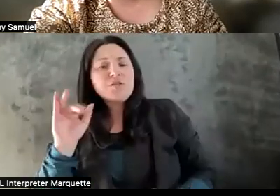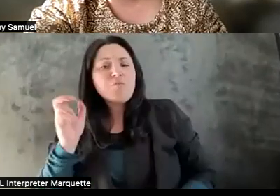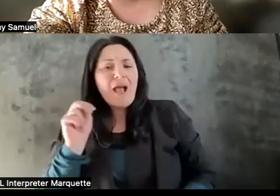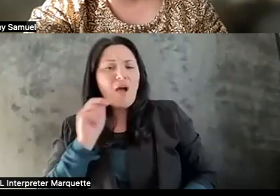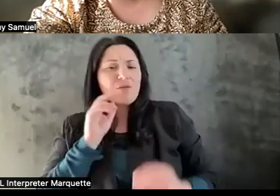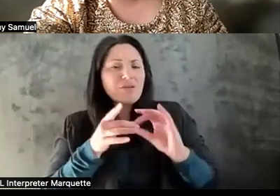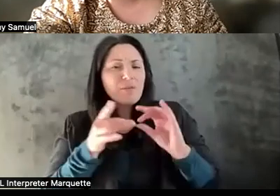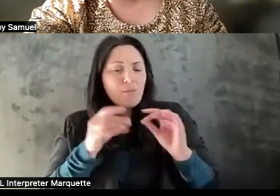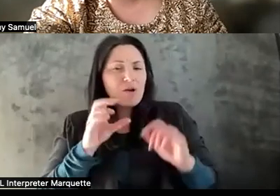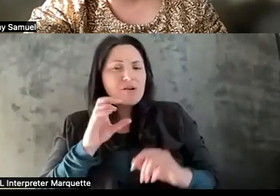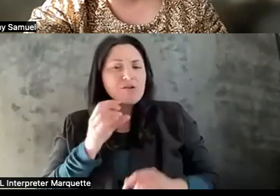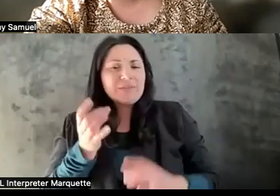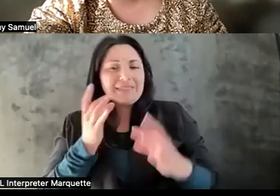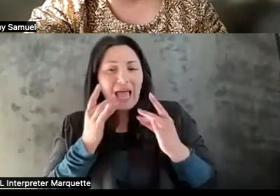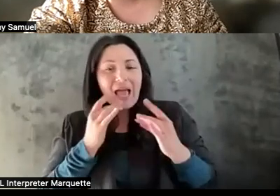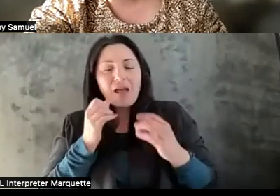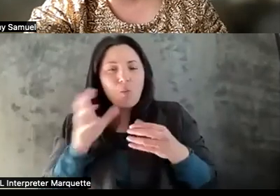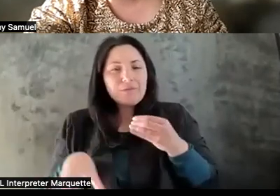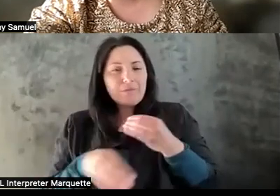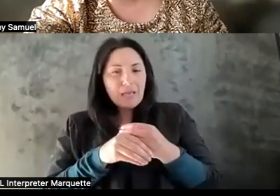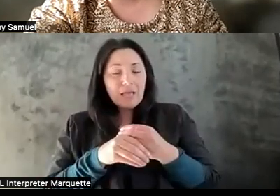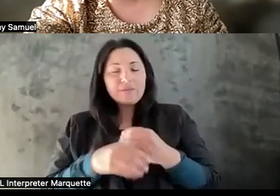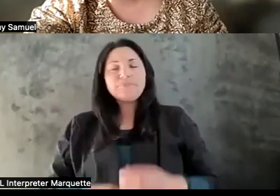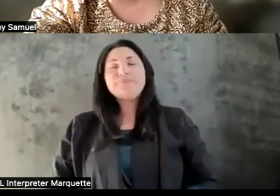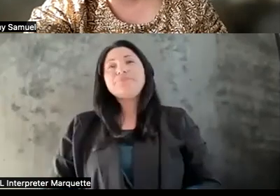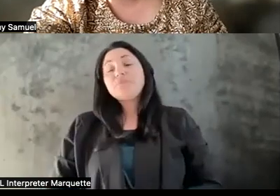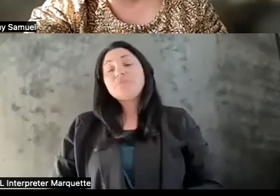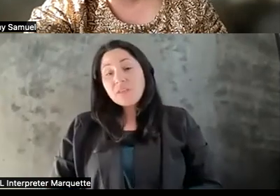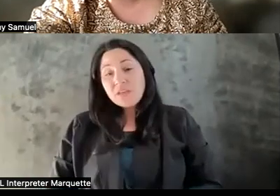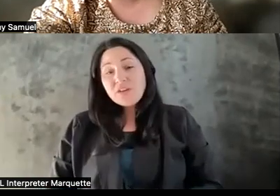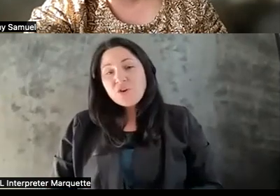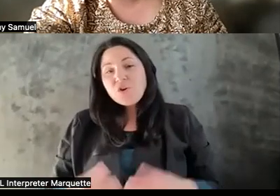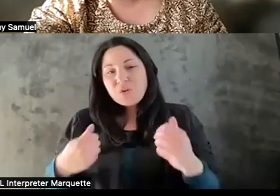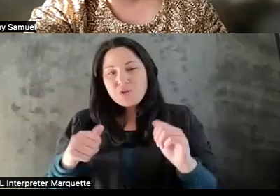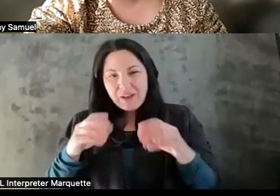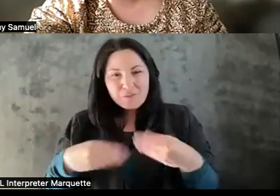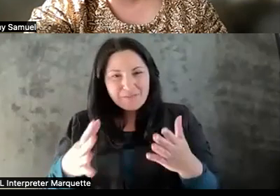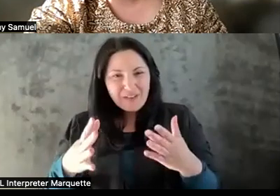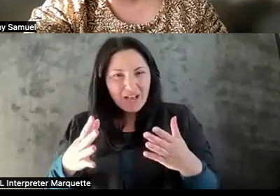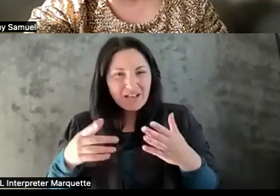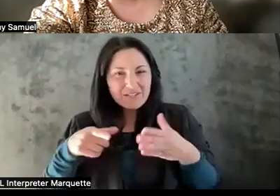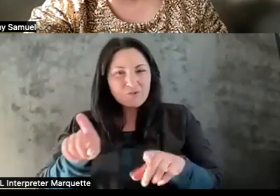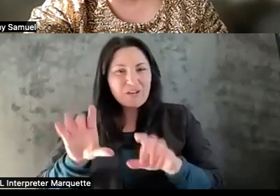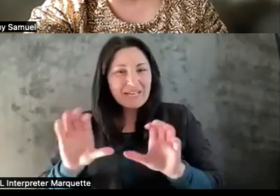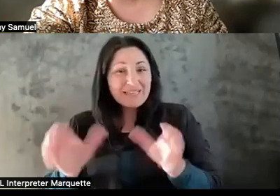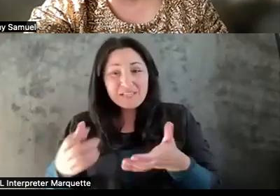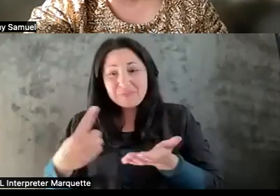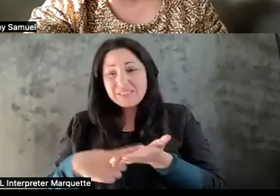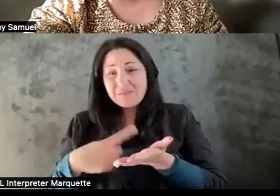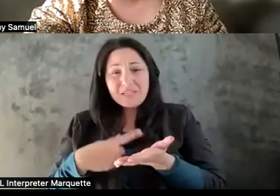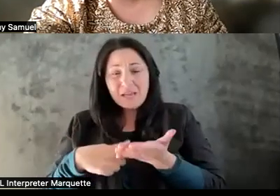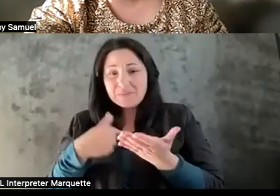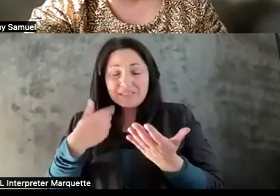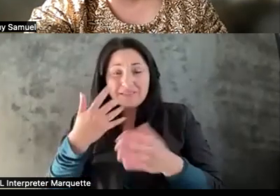wanted to kind of tag on to that. We do try to provide snacks in the class, but there are times when we are completely